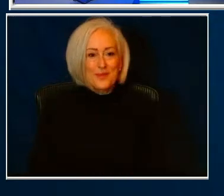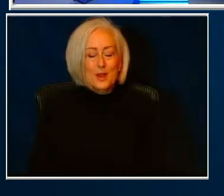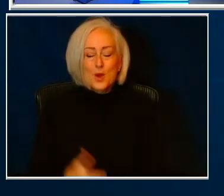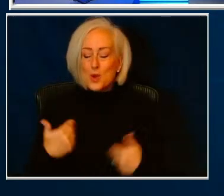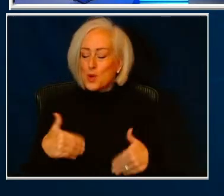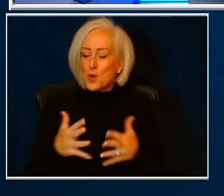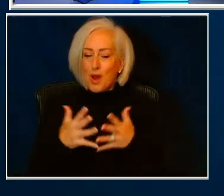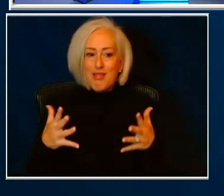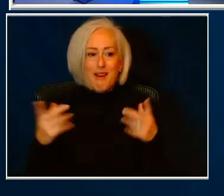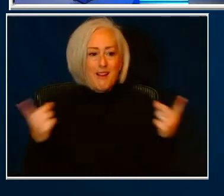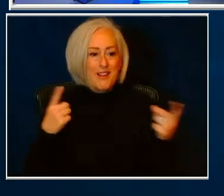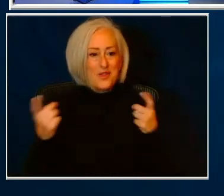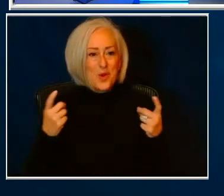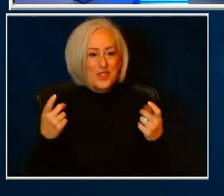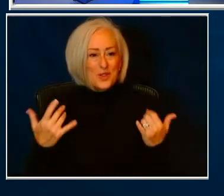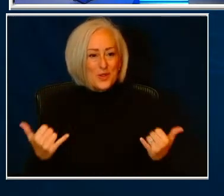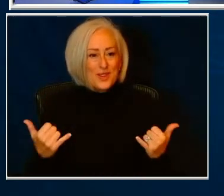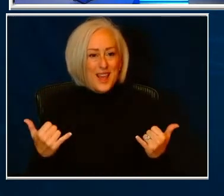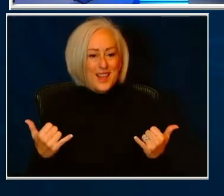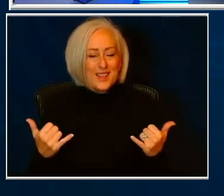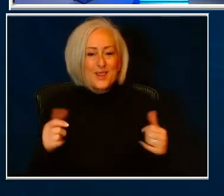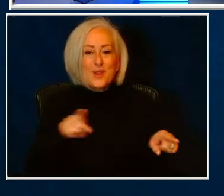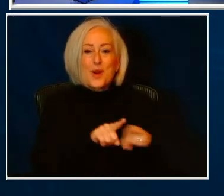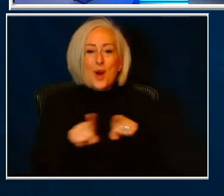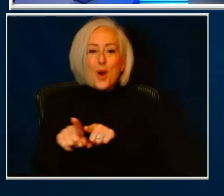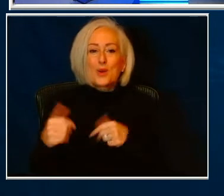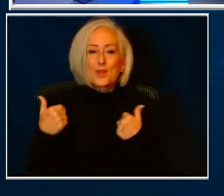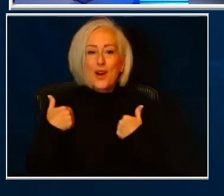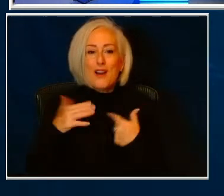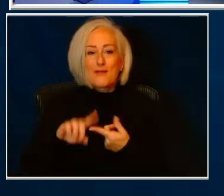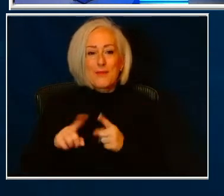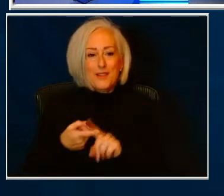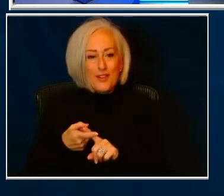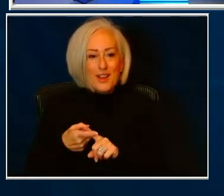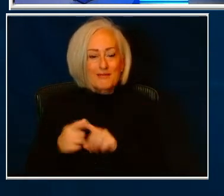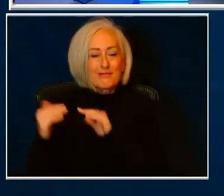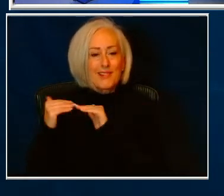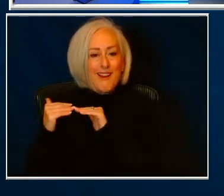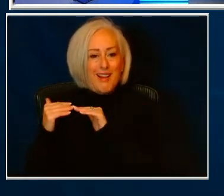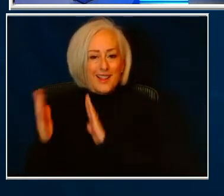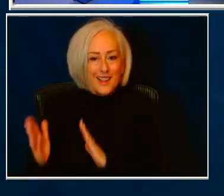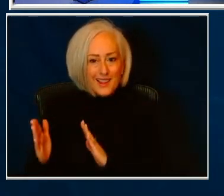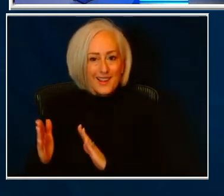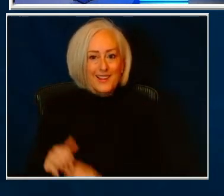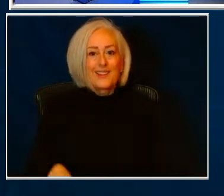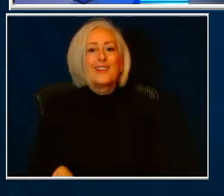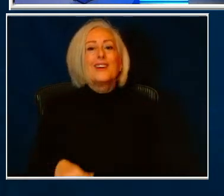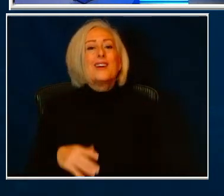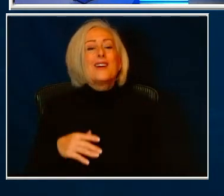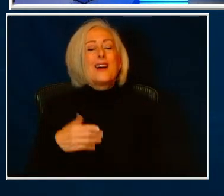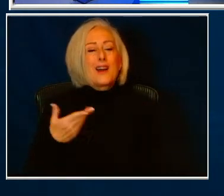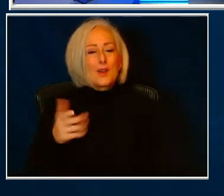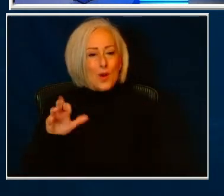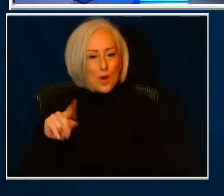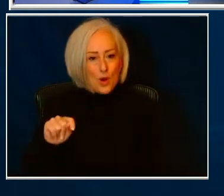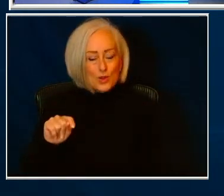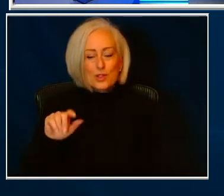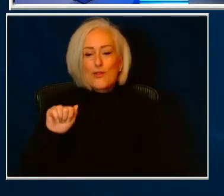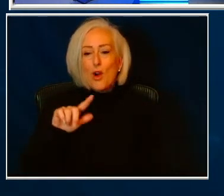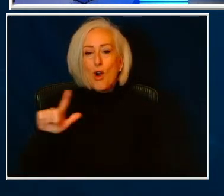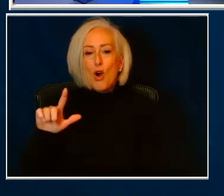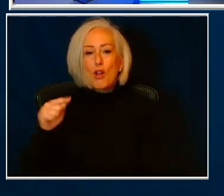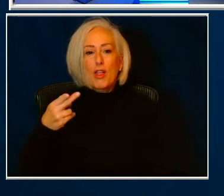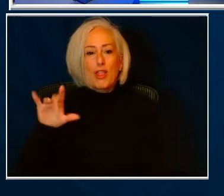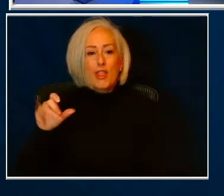questions. We are also joined with us today, my friend and colleague and host of All Things Heart, Alexis Del Cid. We're going to dive into the